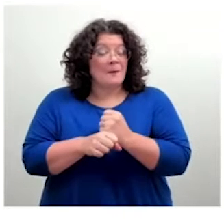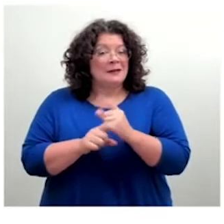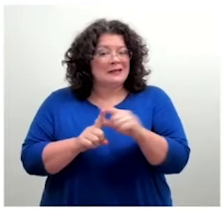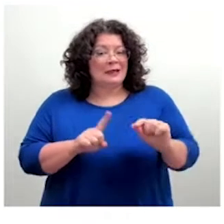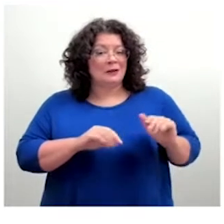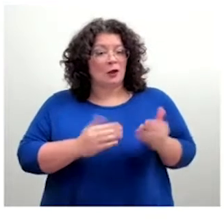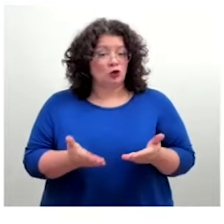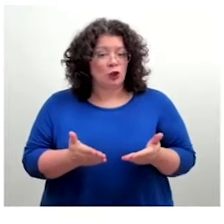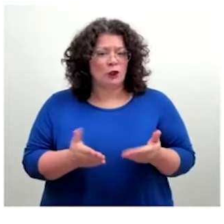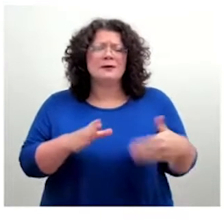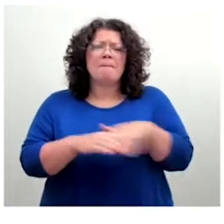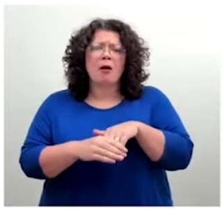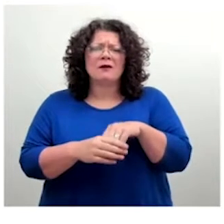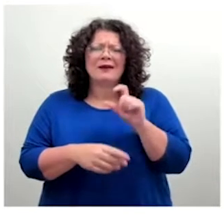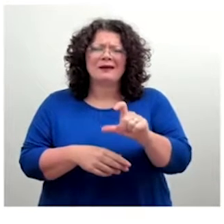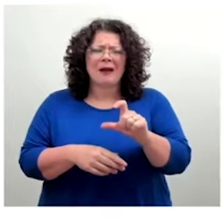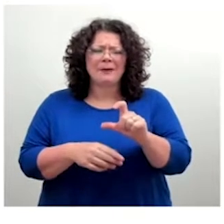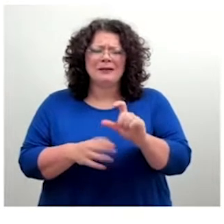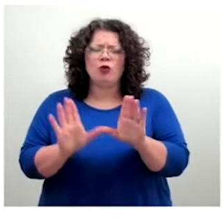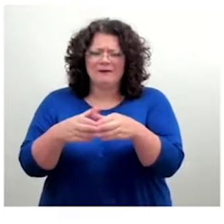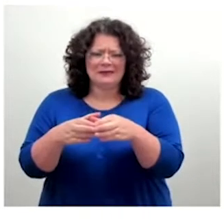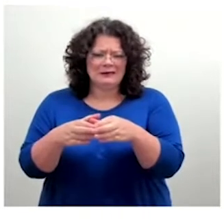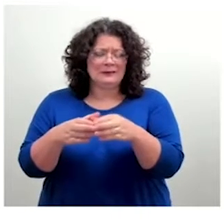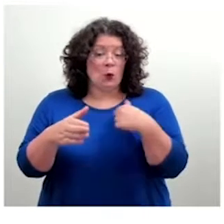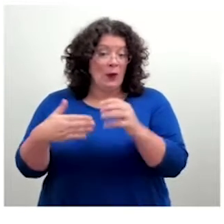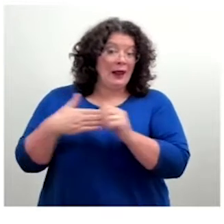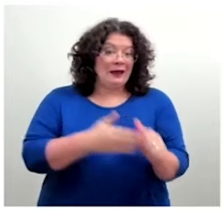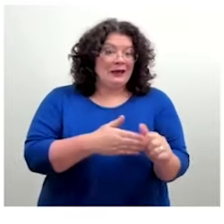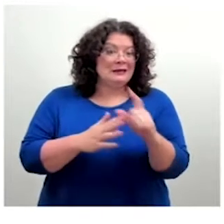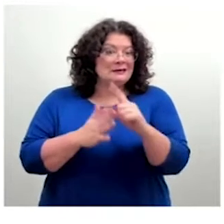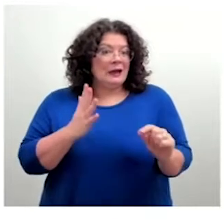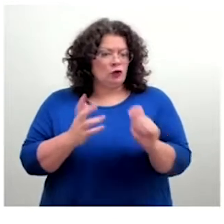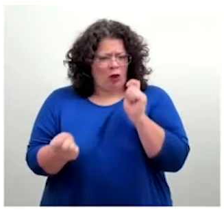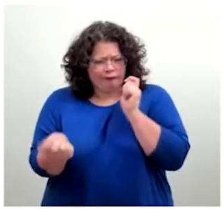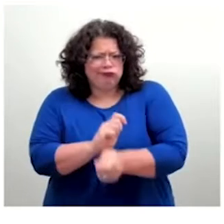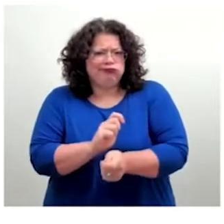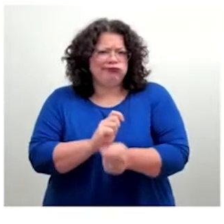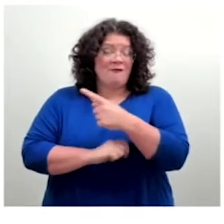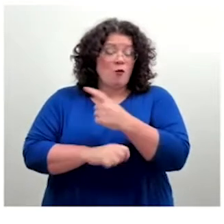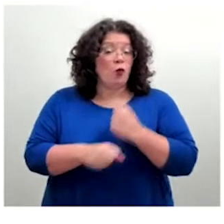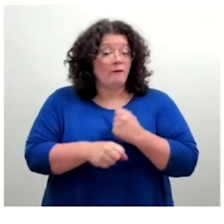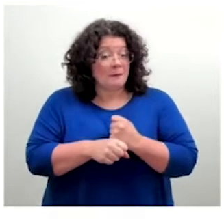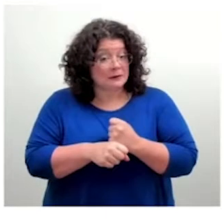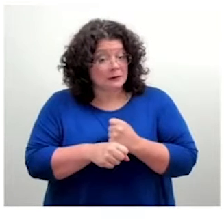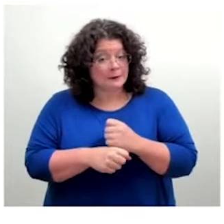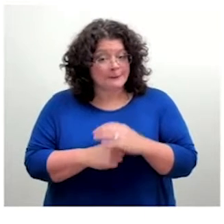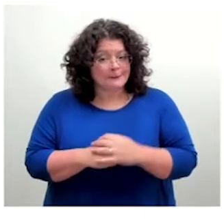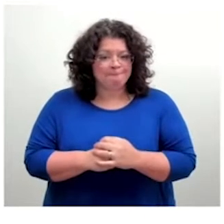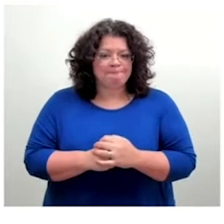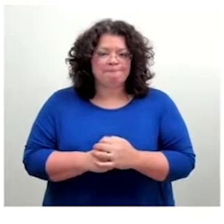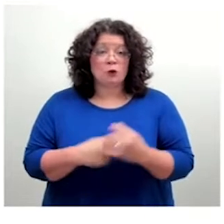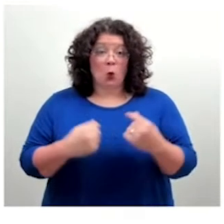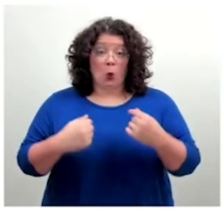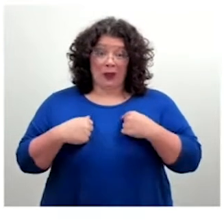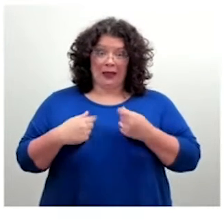of accessibility needs across government and the wider public sector, as well as building capability in central government, and also have to ensure that